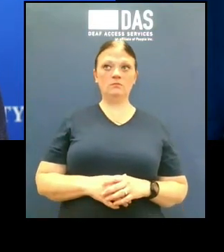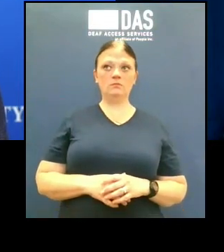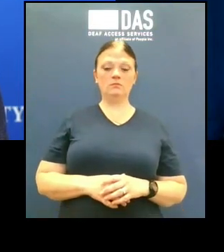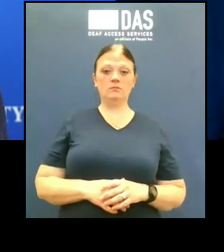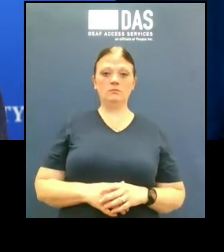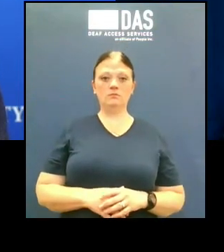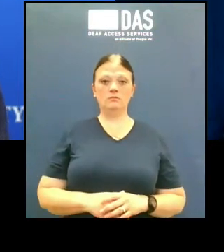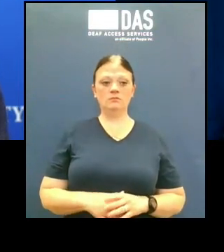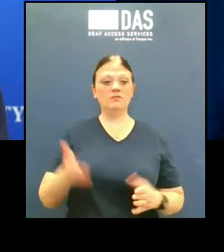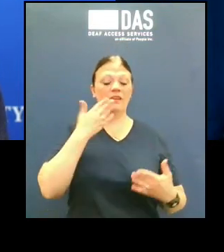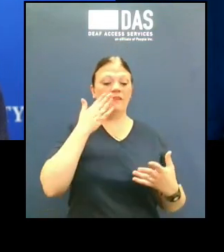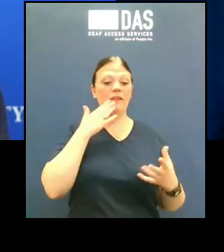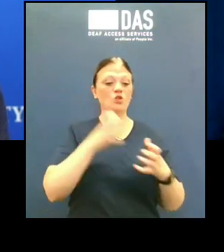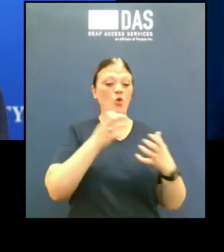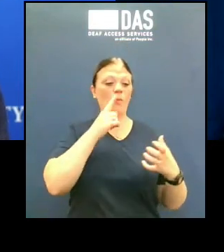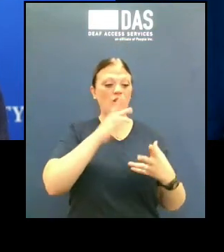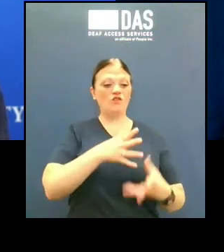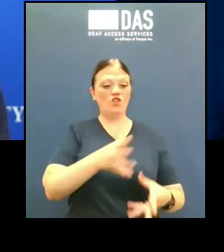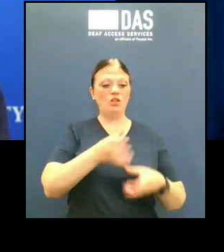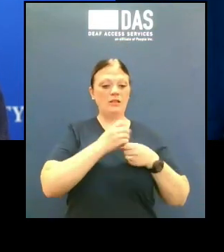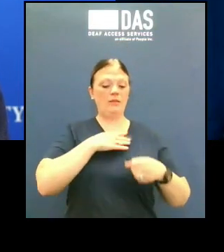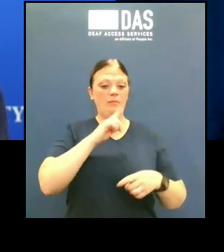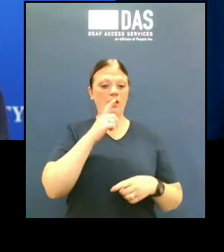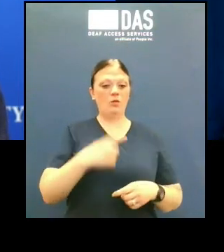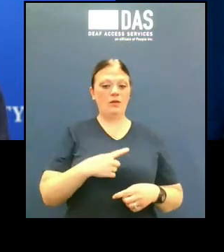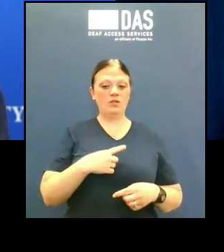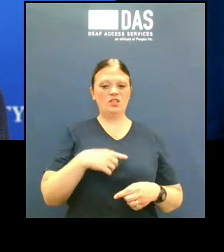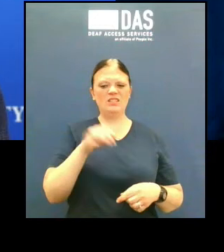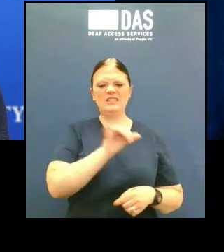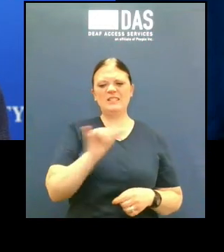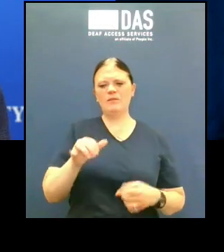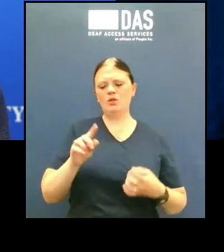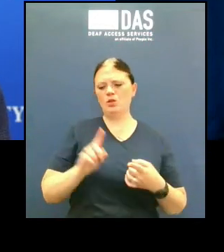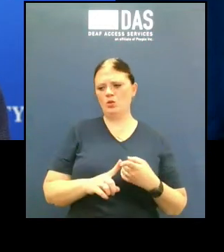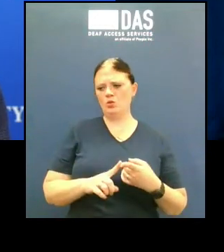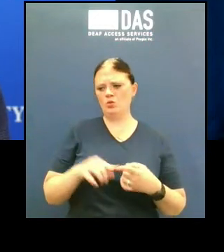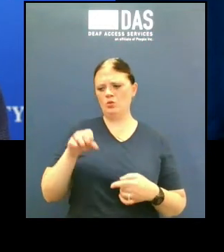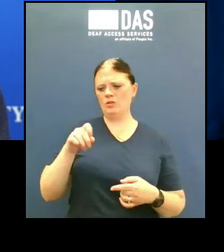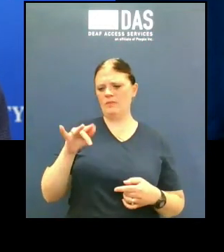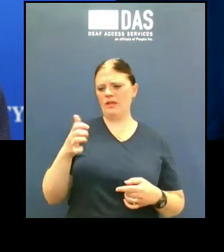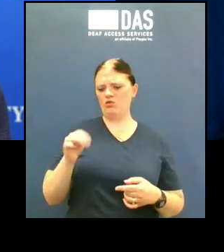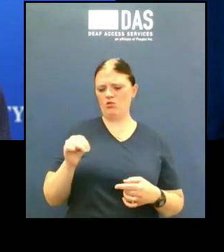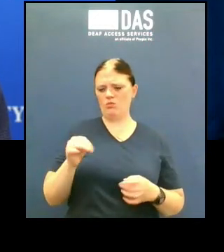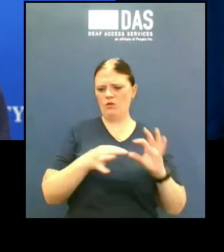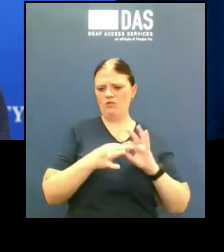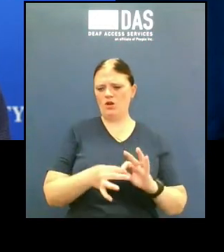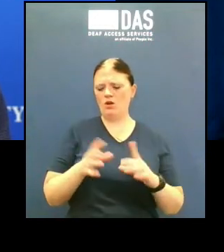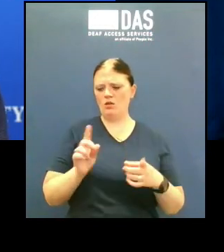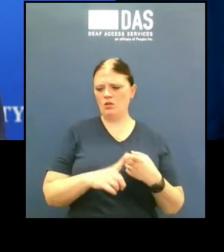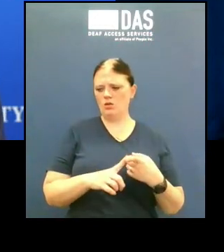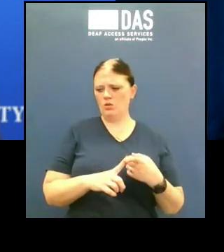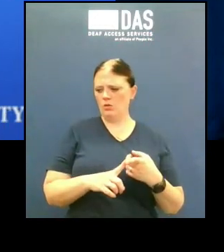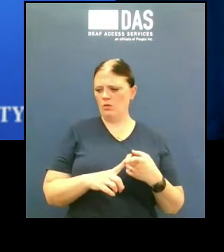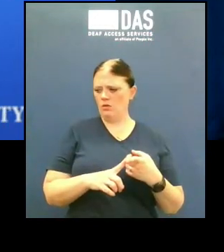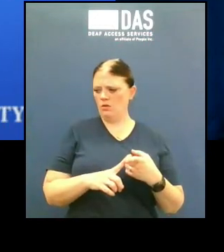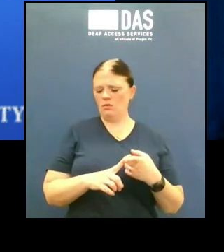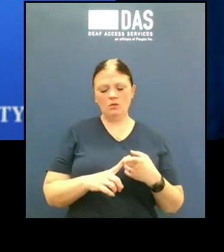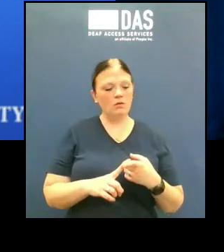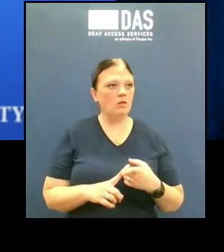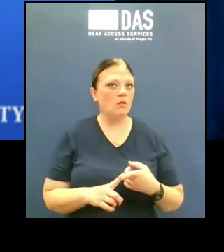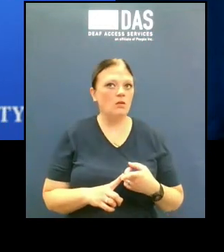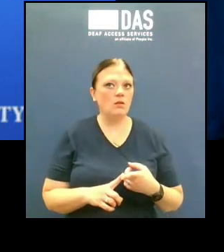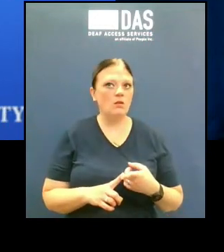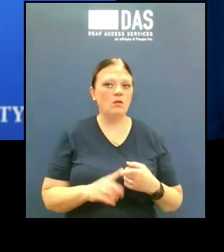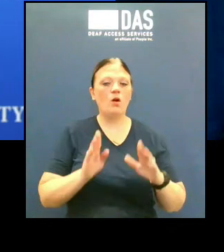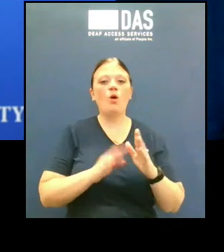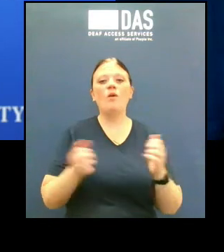Hi, Mark. Thank you so much for taking our questions. My question is similar to a question from Spectrum News in regards to fear about a spike